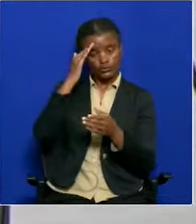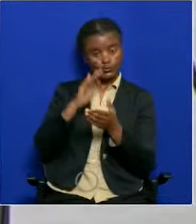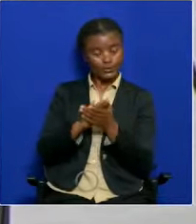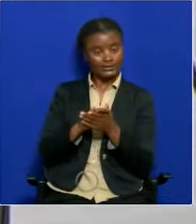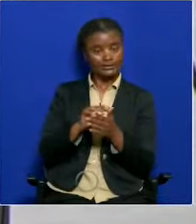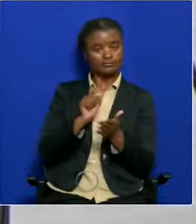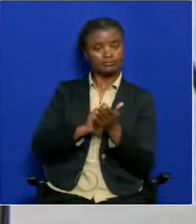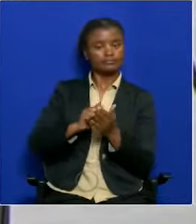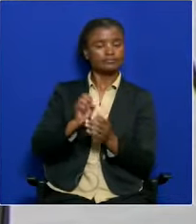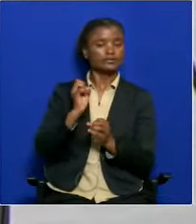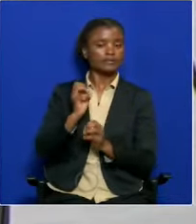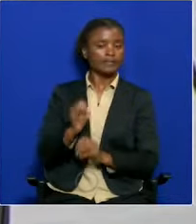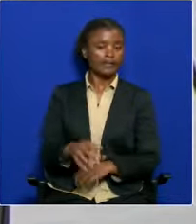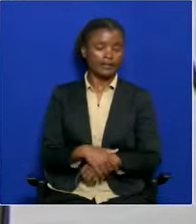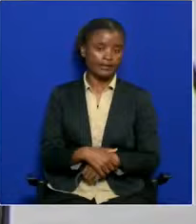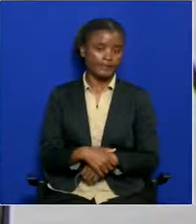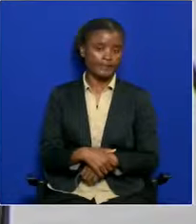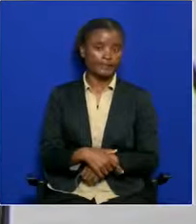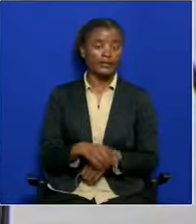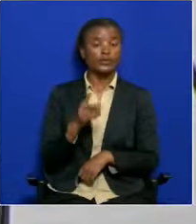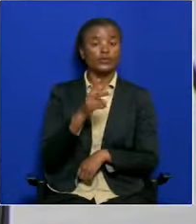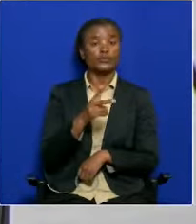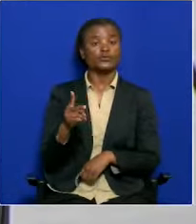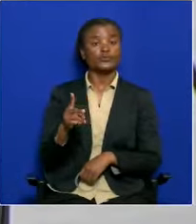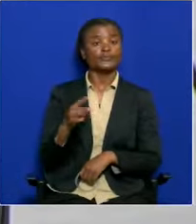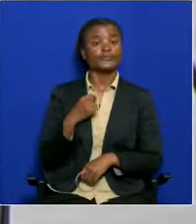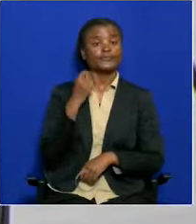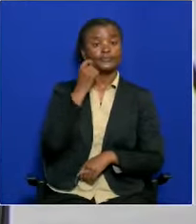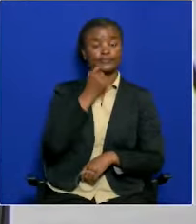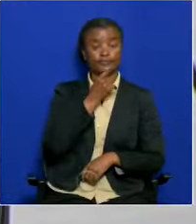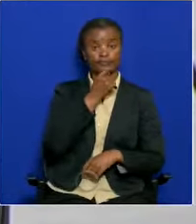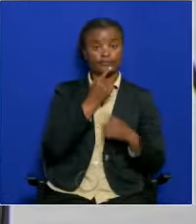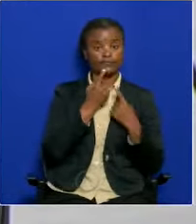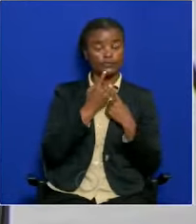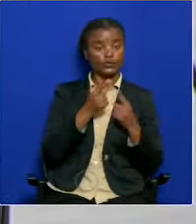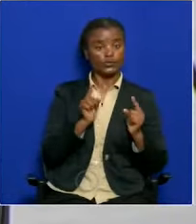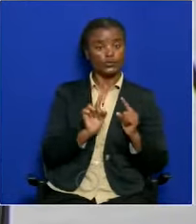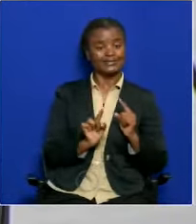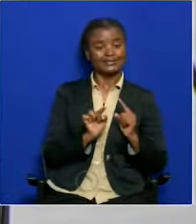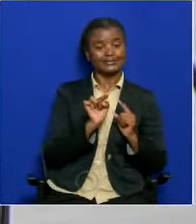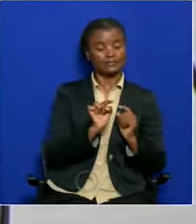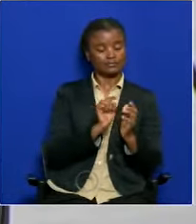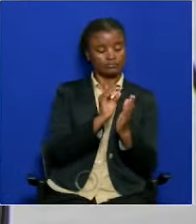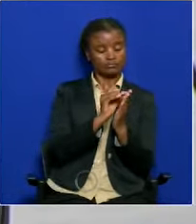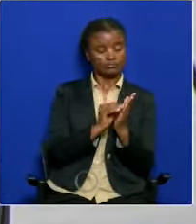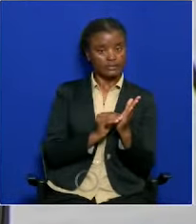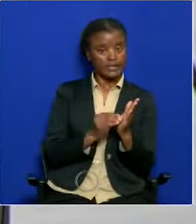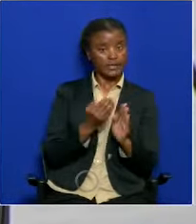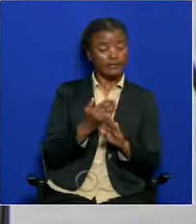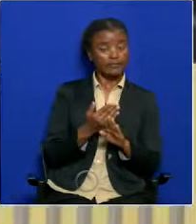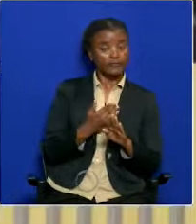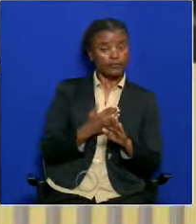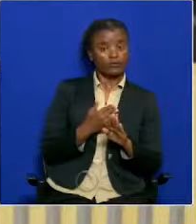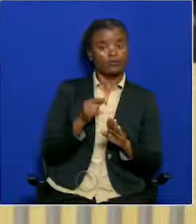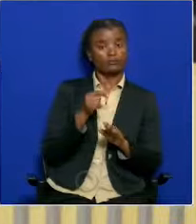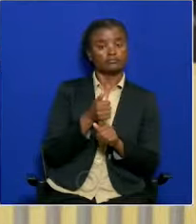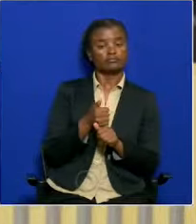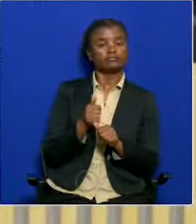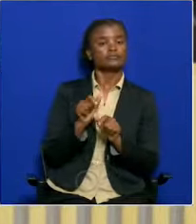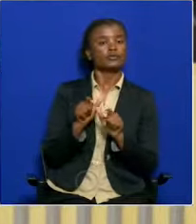the jurate records that the statement was sworn before Commissioner of Oaths